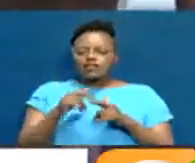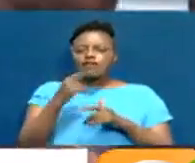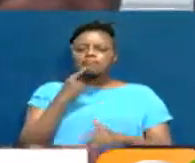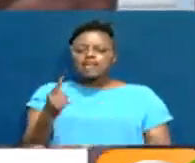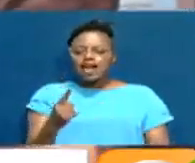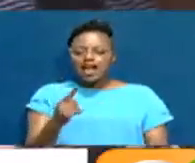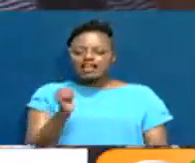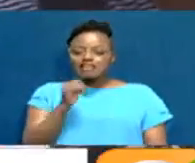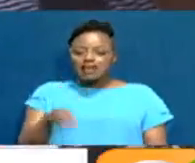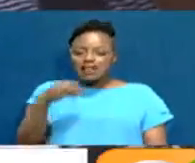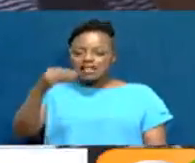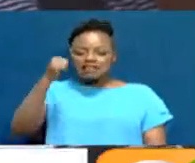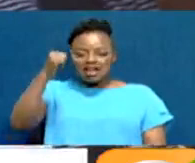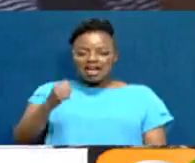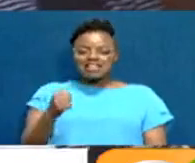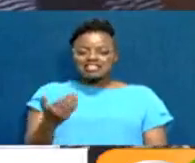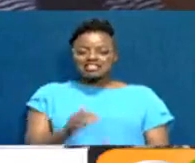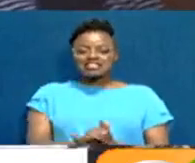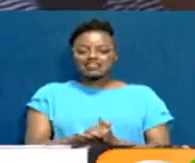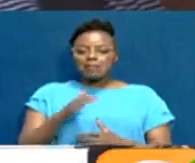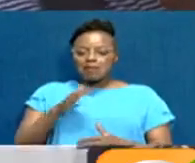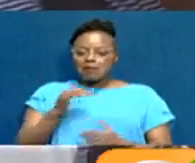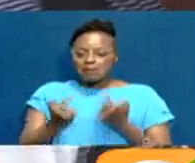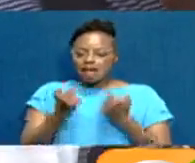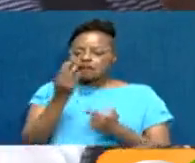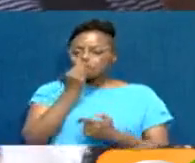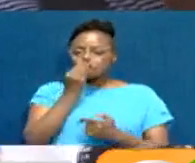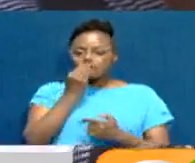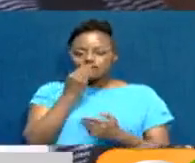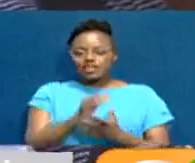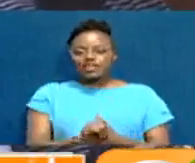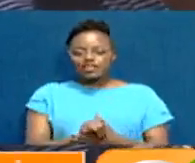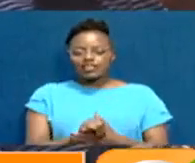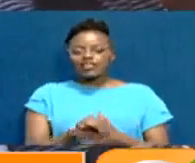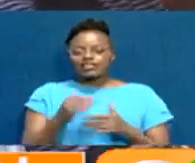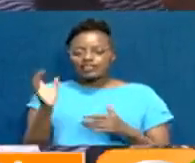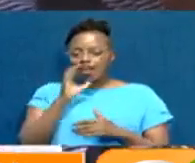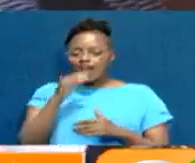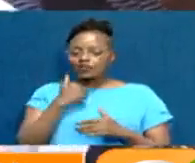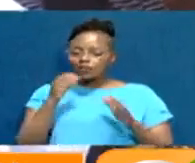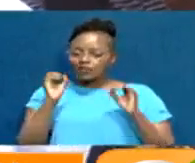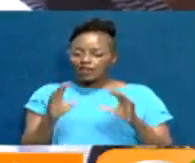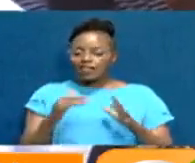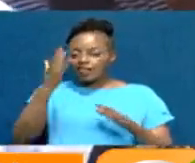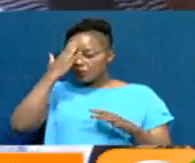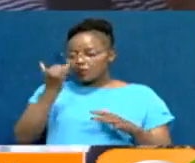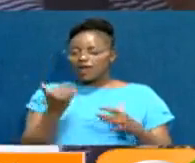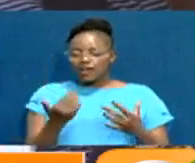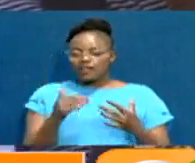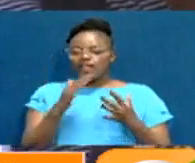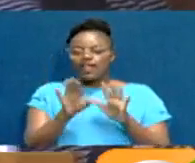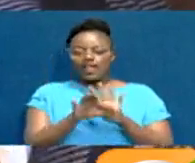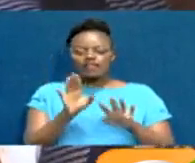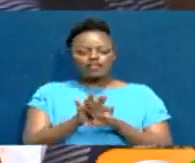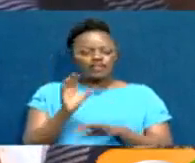100 atoi. Mimi ni mama hoteli, mimi napika chakula, wateja pia hakuna juu vitu